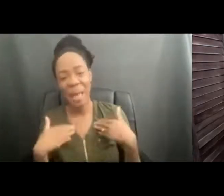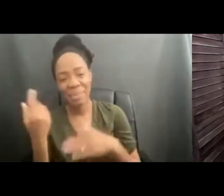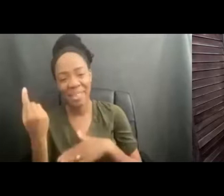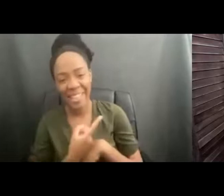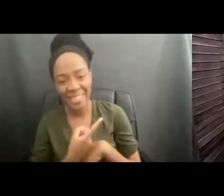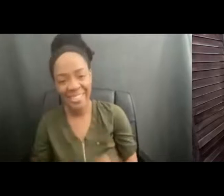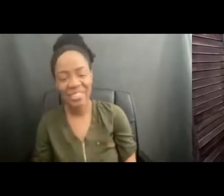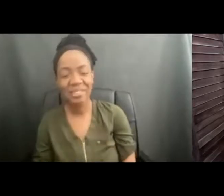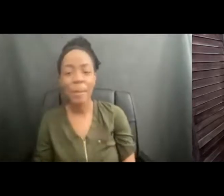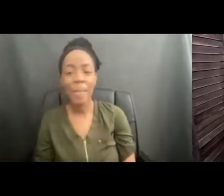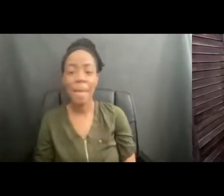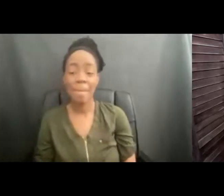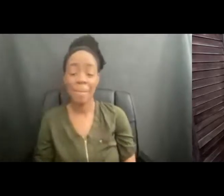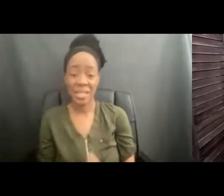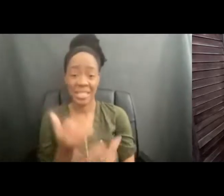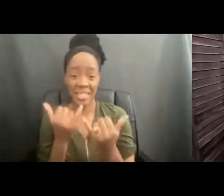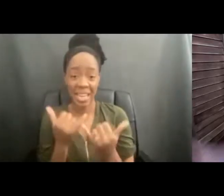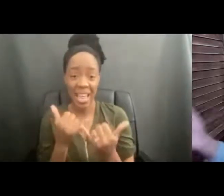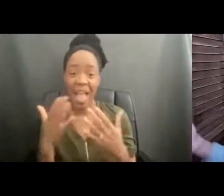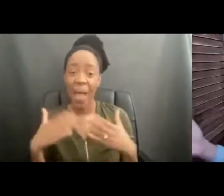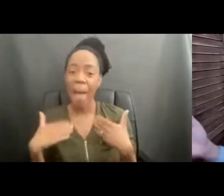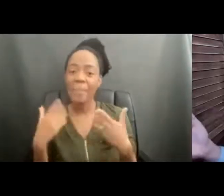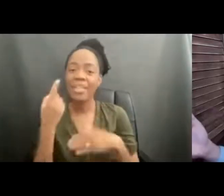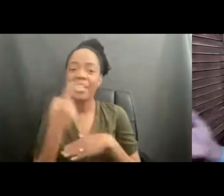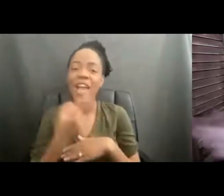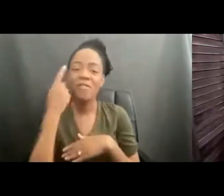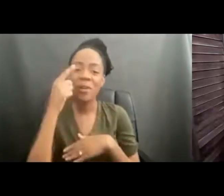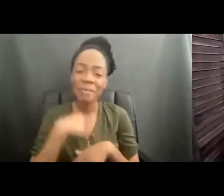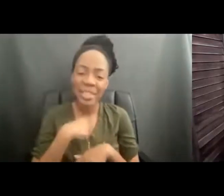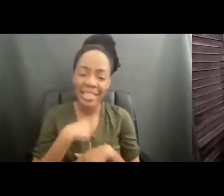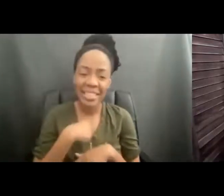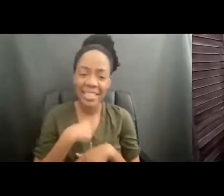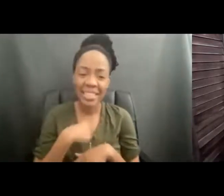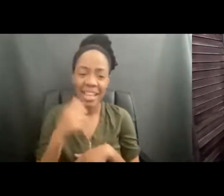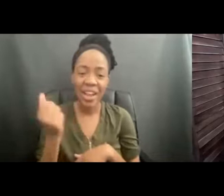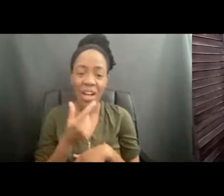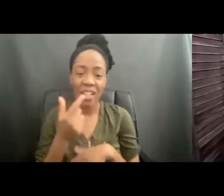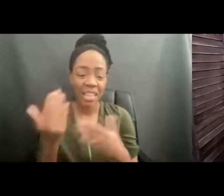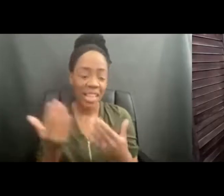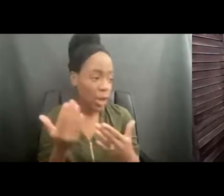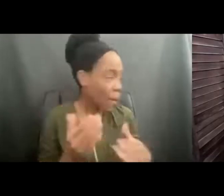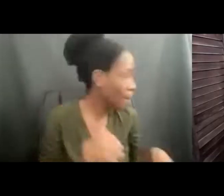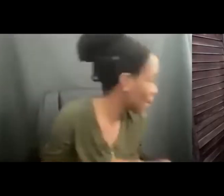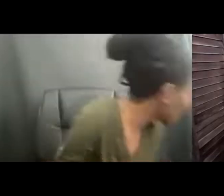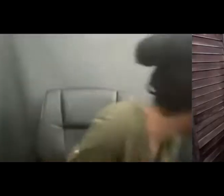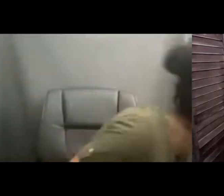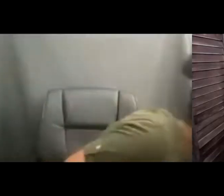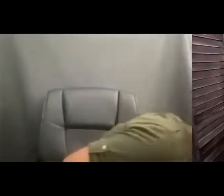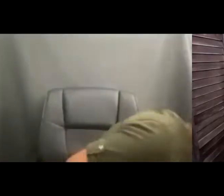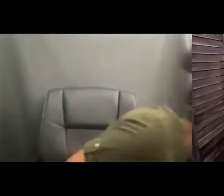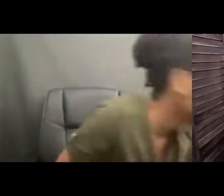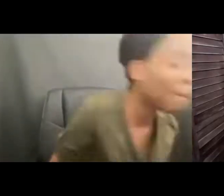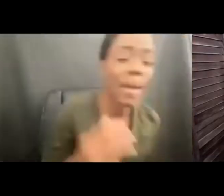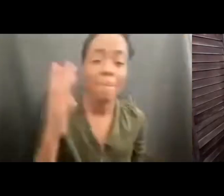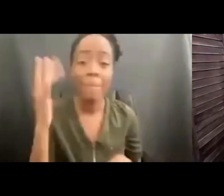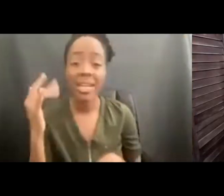today is a happy day for me and for all of us here at Meet the Biz and Performing Arts Studio West, because she's here today with